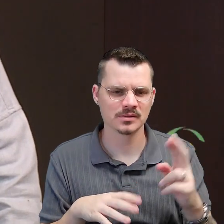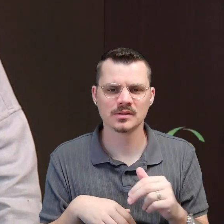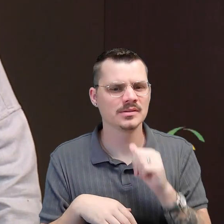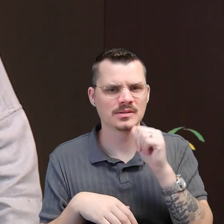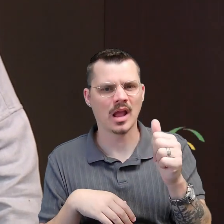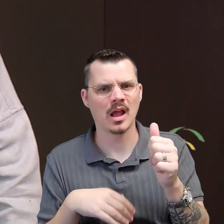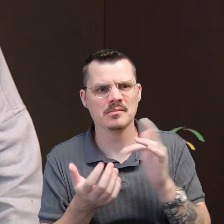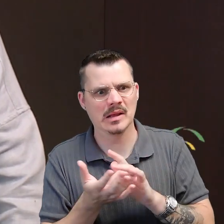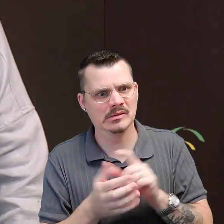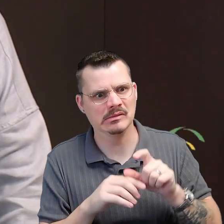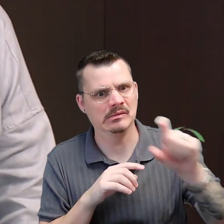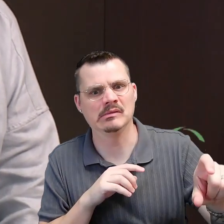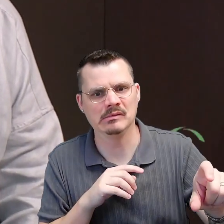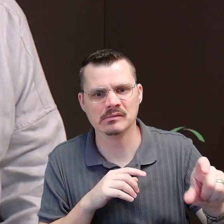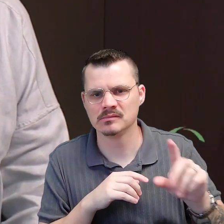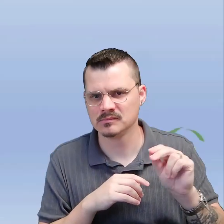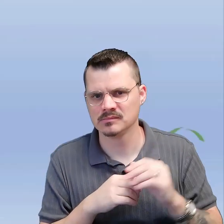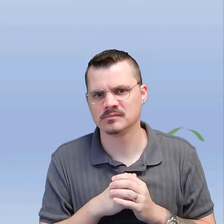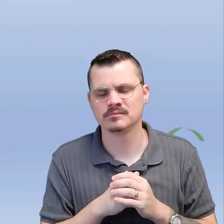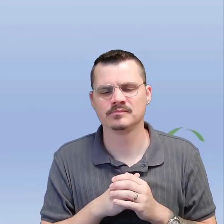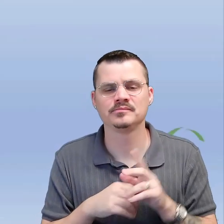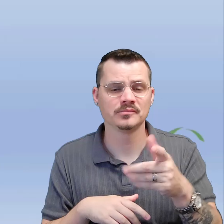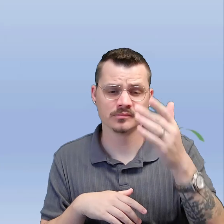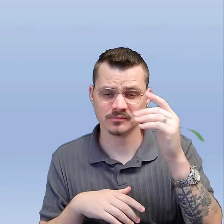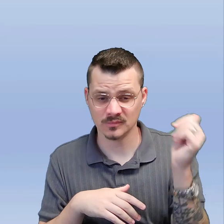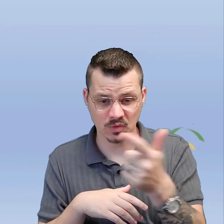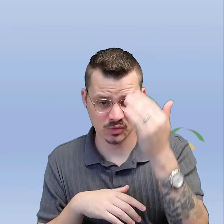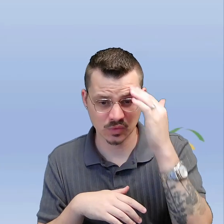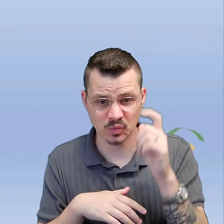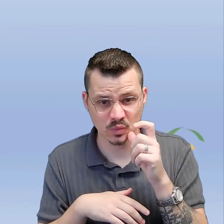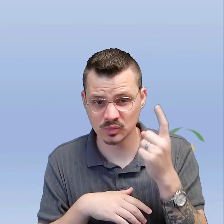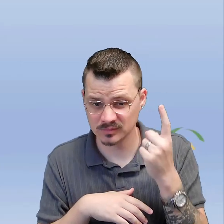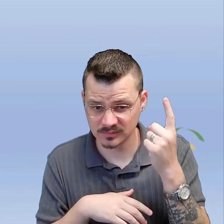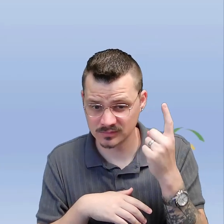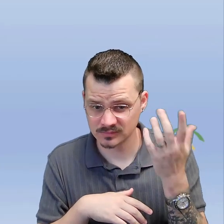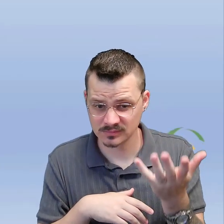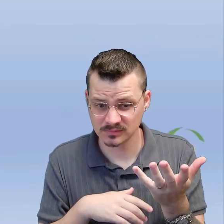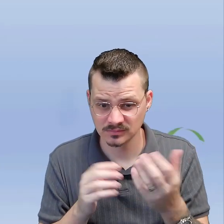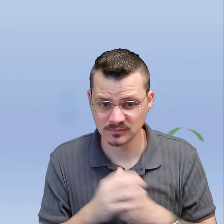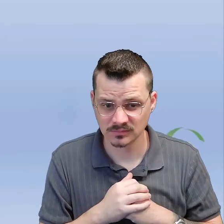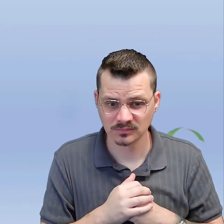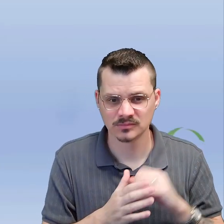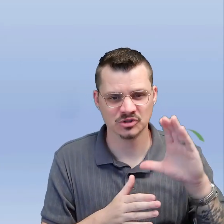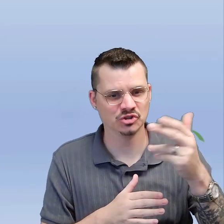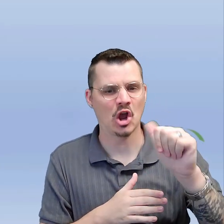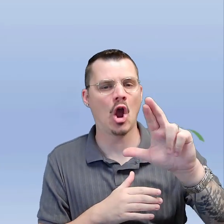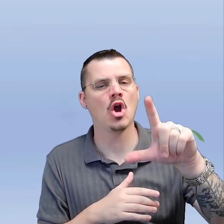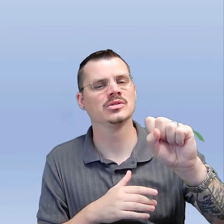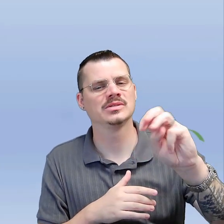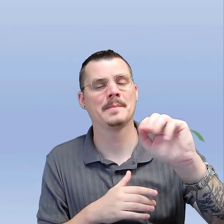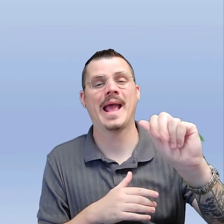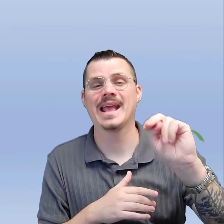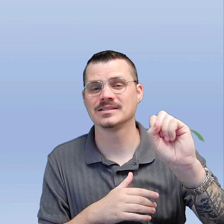not medicated. All right, we all know this guy, right? Charles